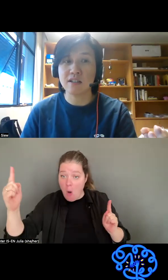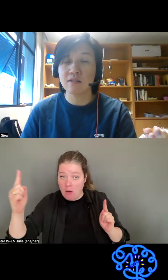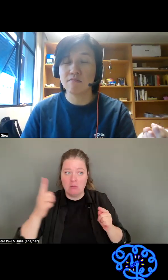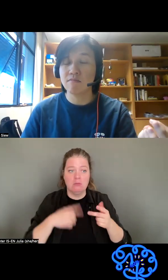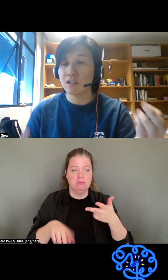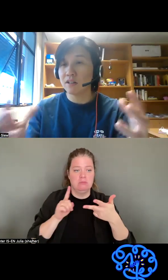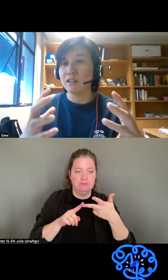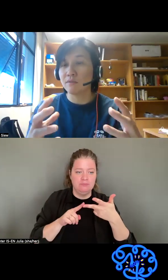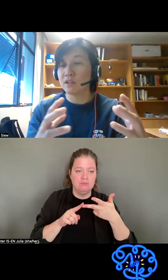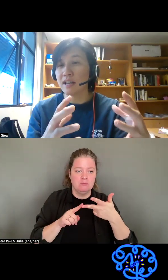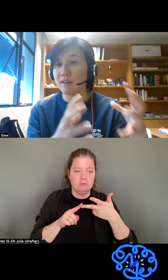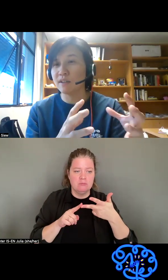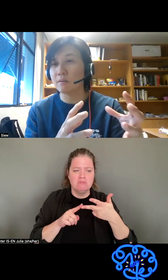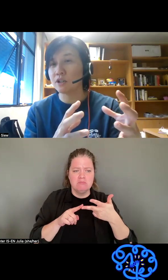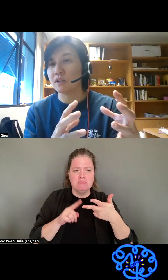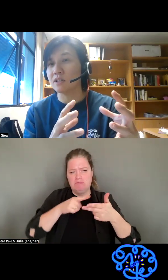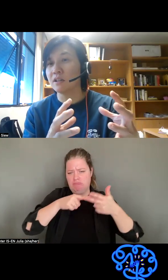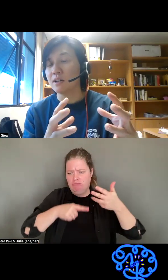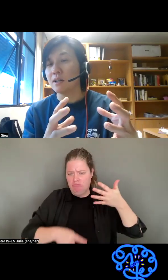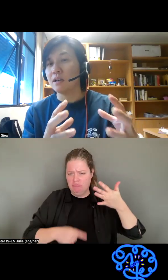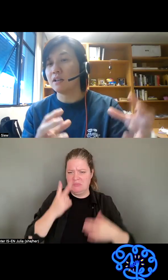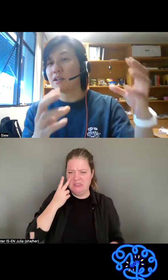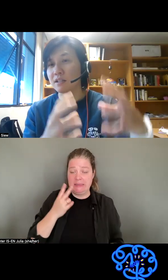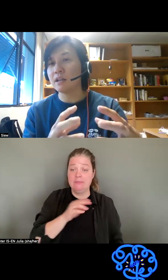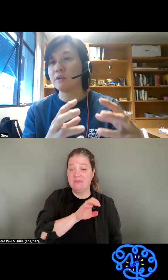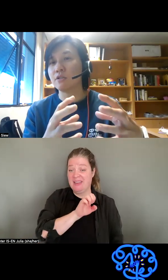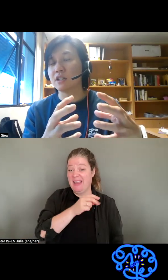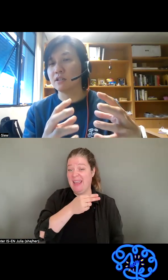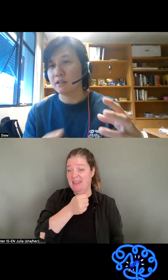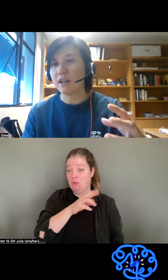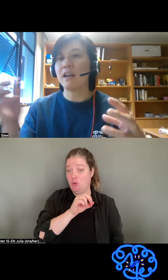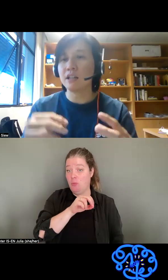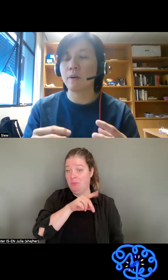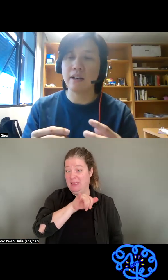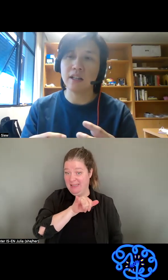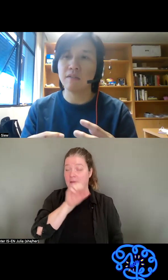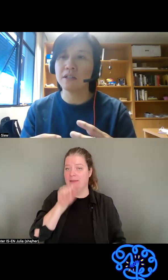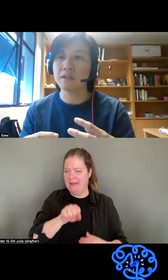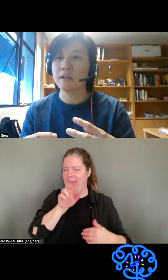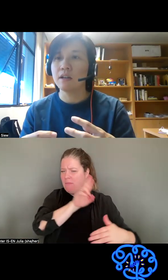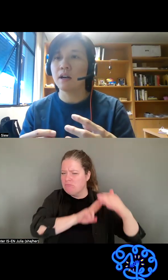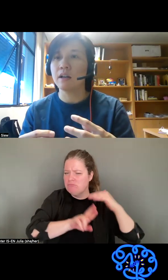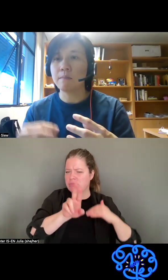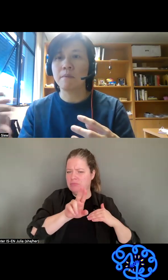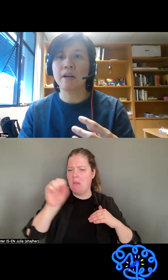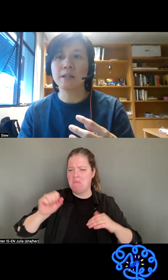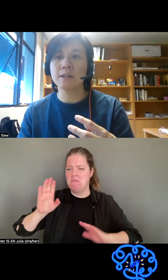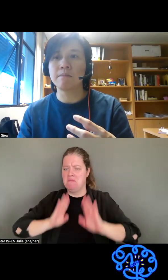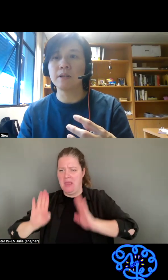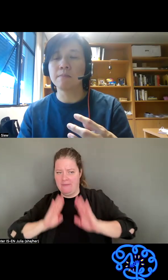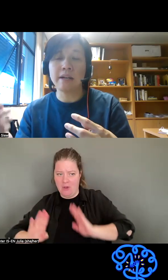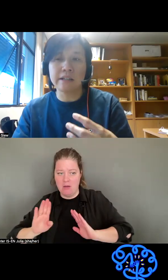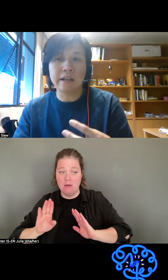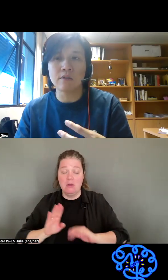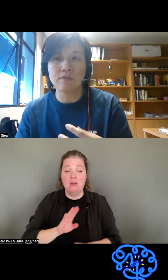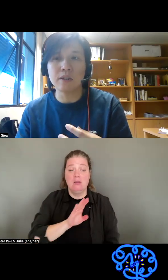that it's not enough to just have the network structure. It's the network structure and the spreading activation that provides